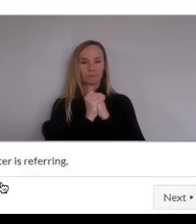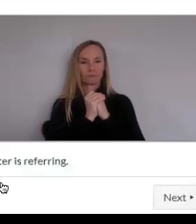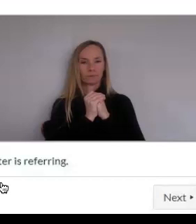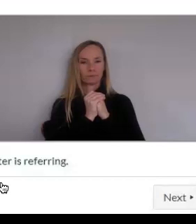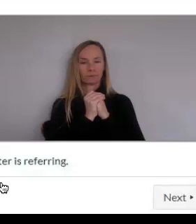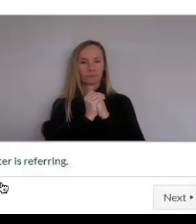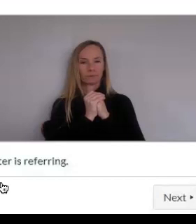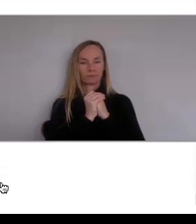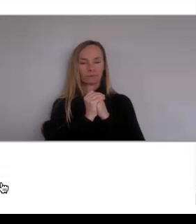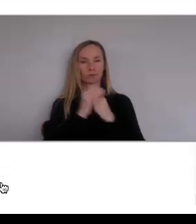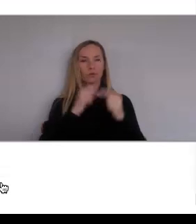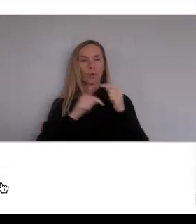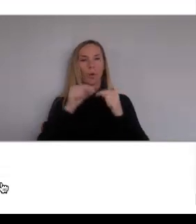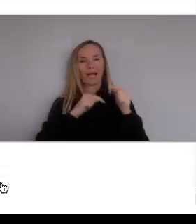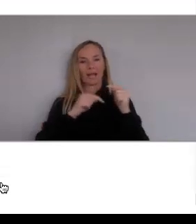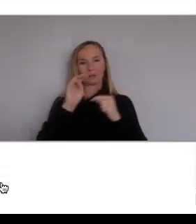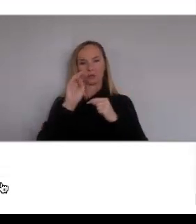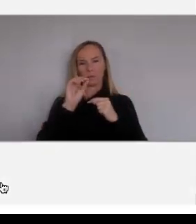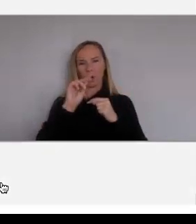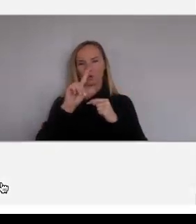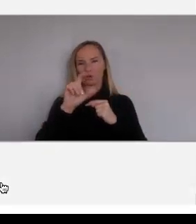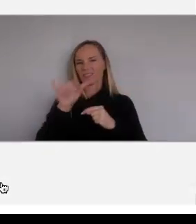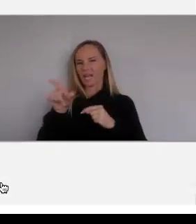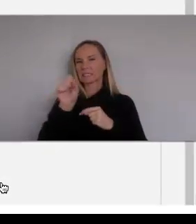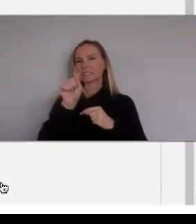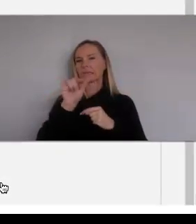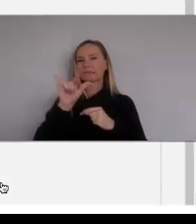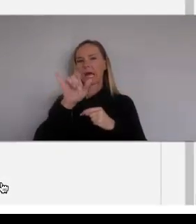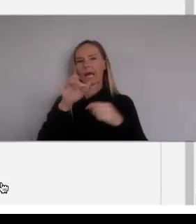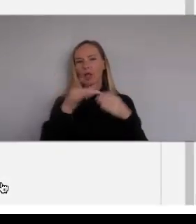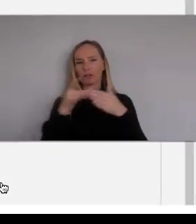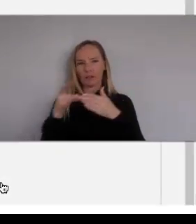the module. So that was the style guide.